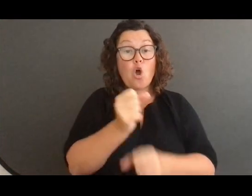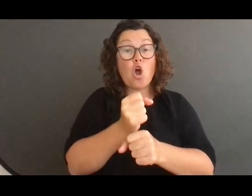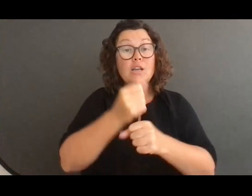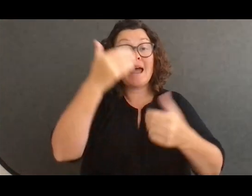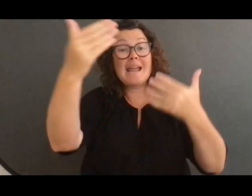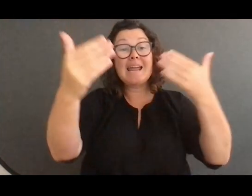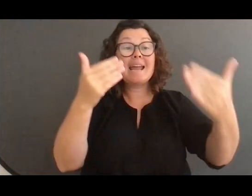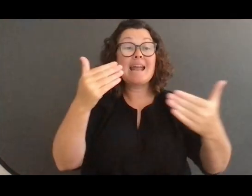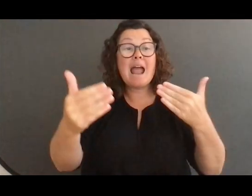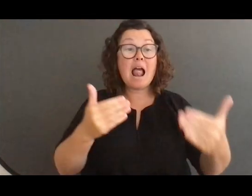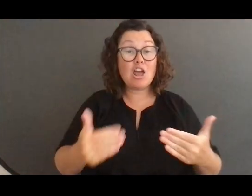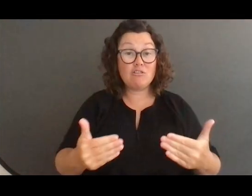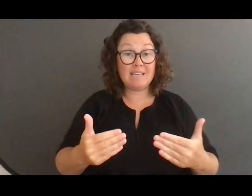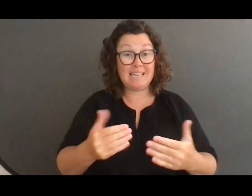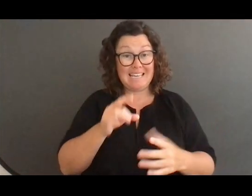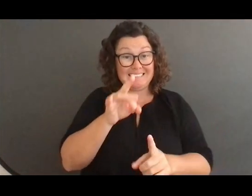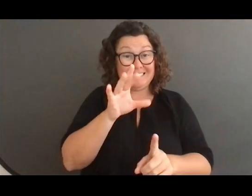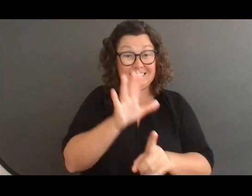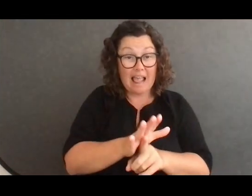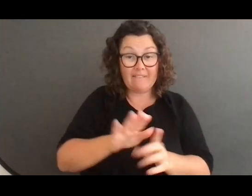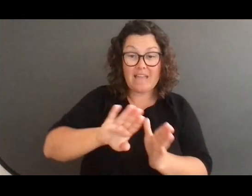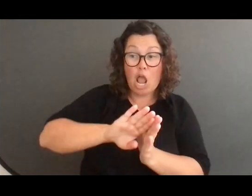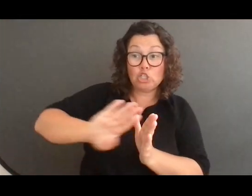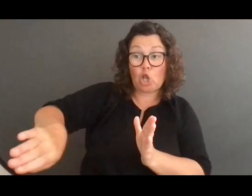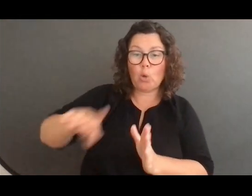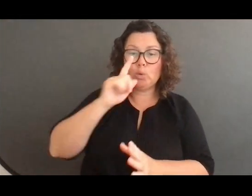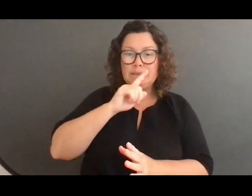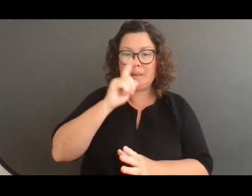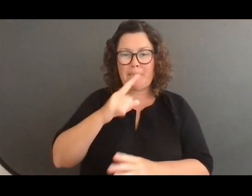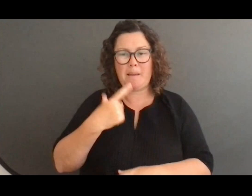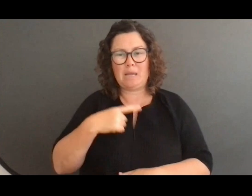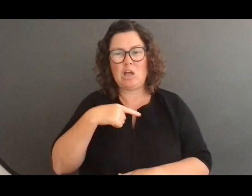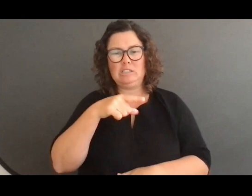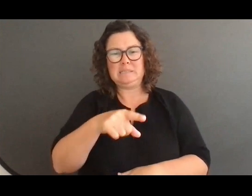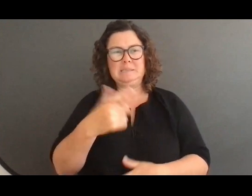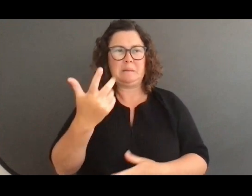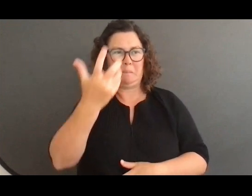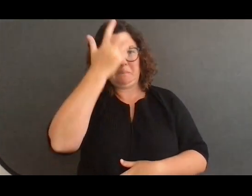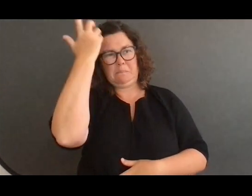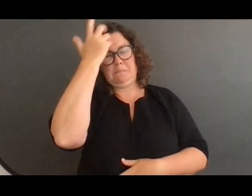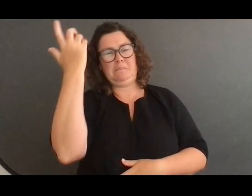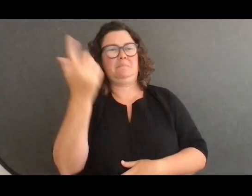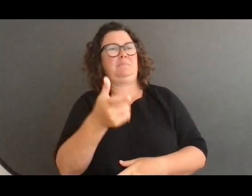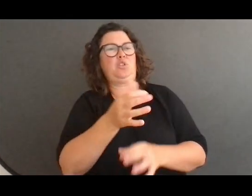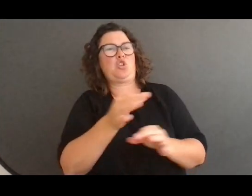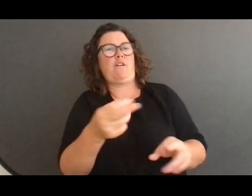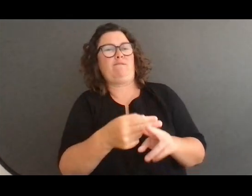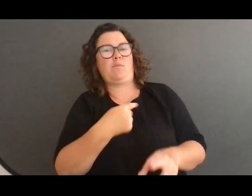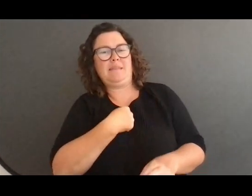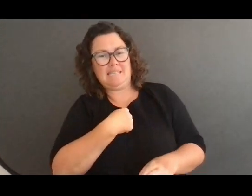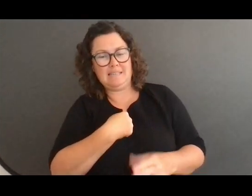fanciness. I'm paraphrasing there. And one student mentioned that they would go to the openings, but they didn't think they had the right outfit, the right